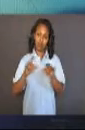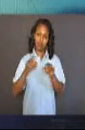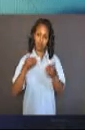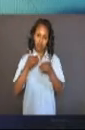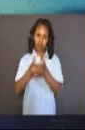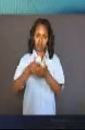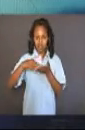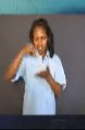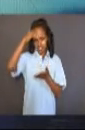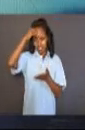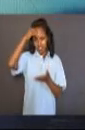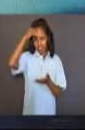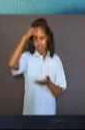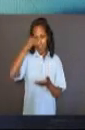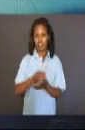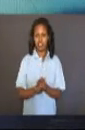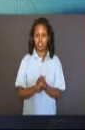for today's lesson.